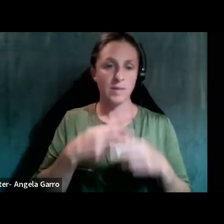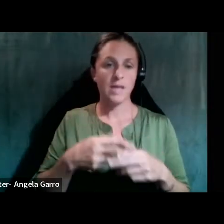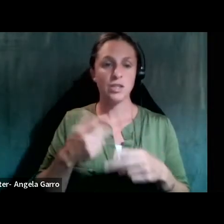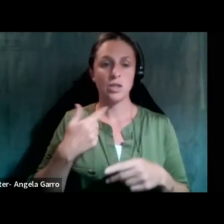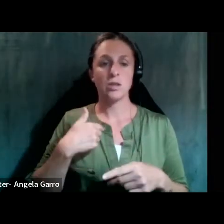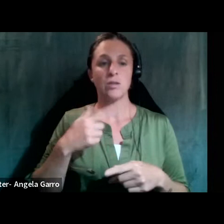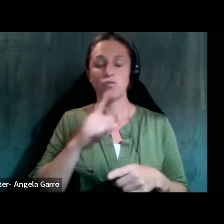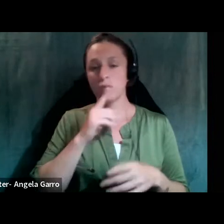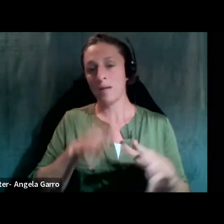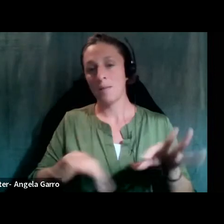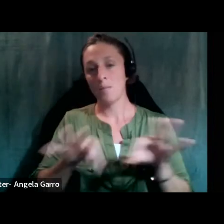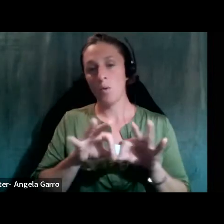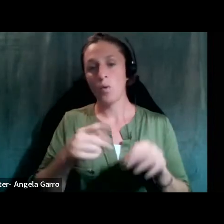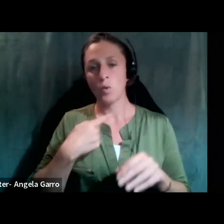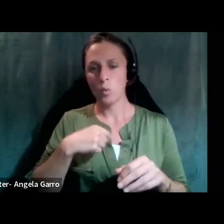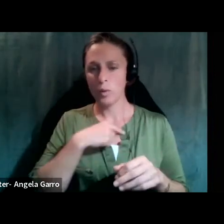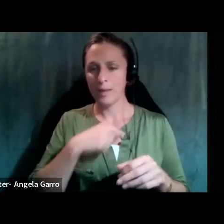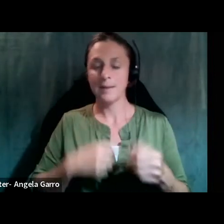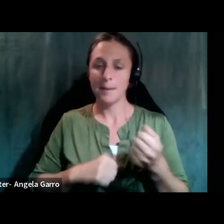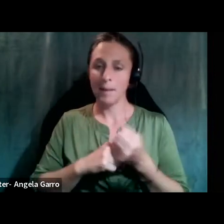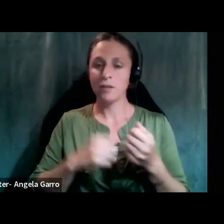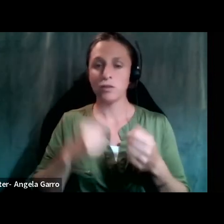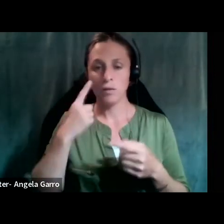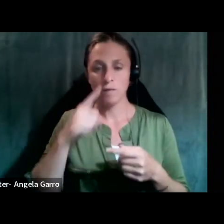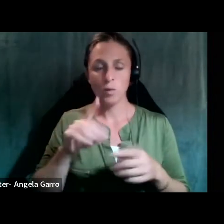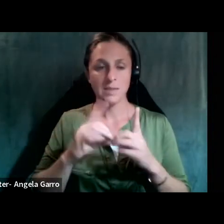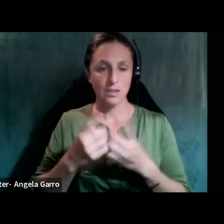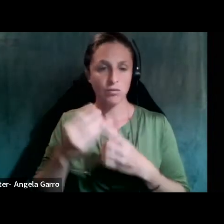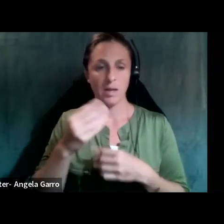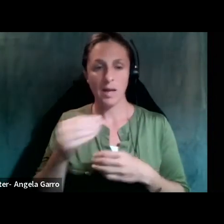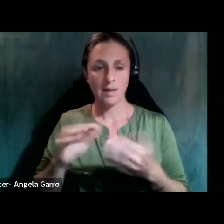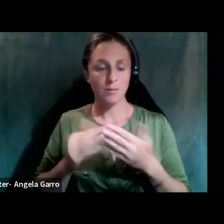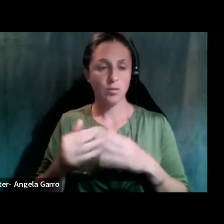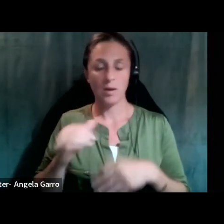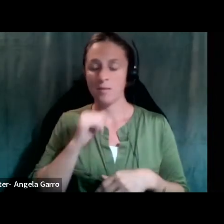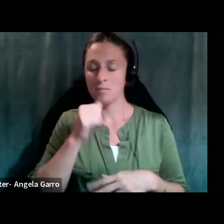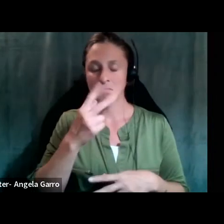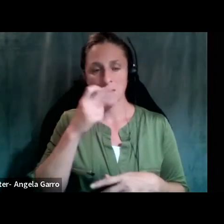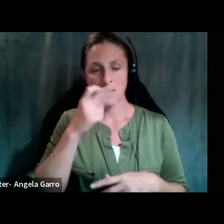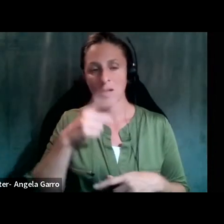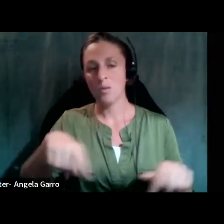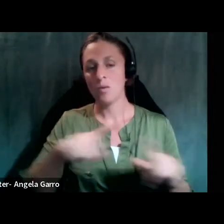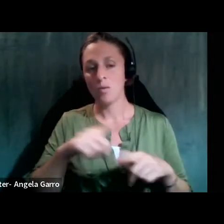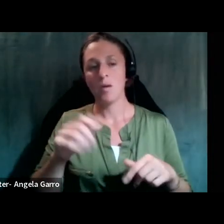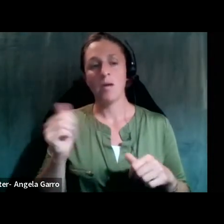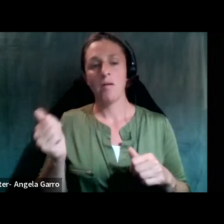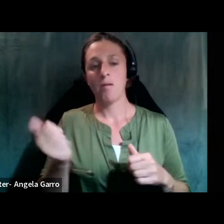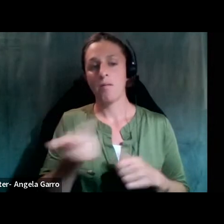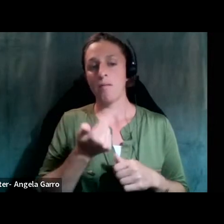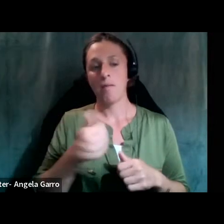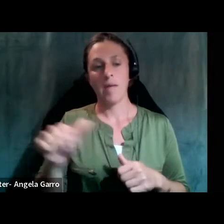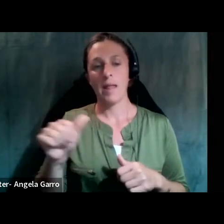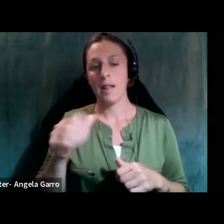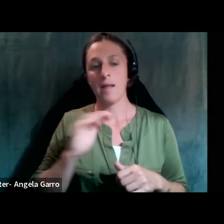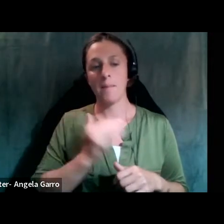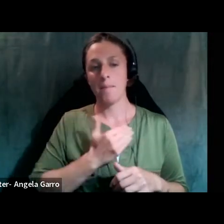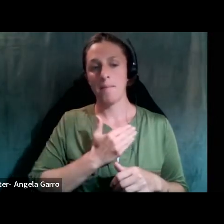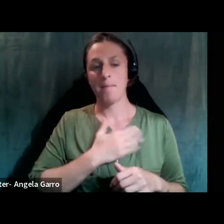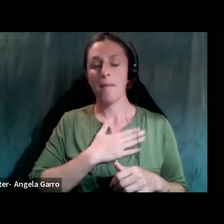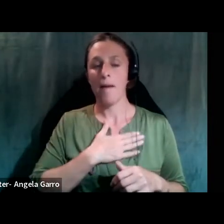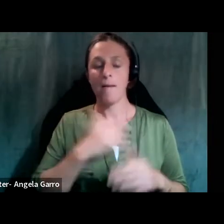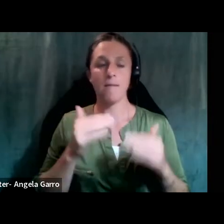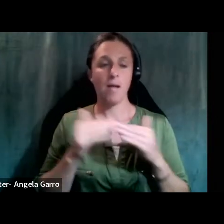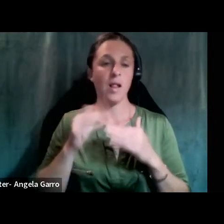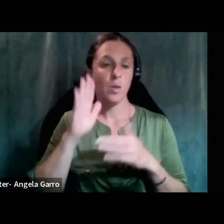ambassadors for our district to the community, but I have no doubt that any of my colleagues here would absolutely listen